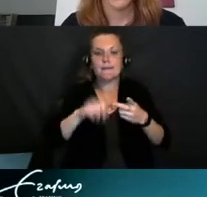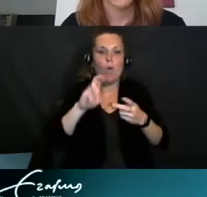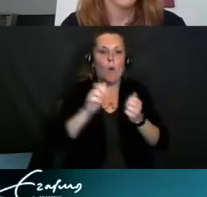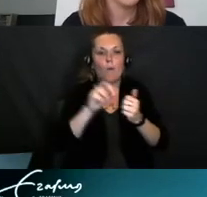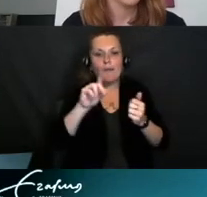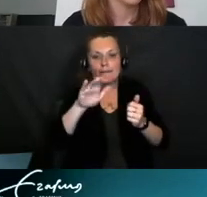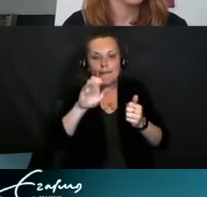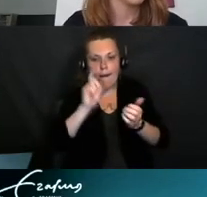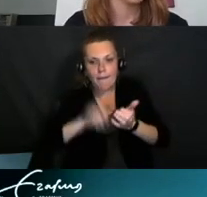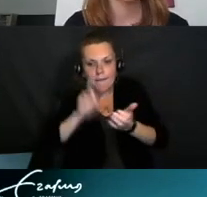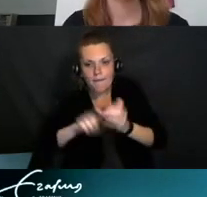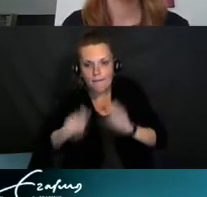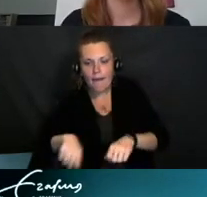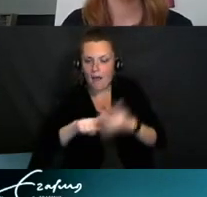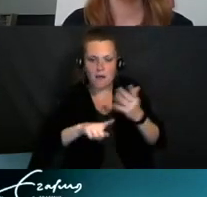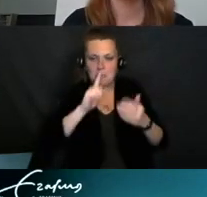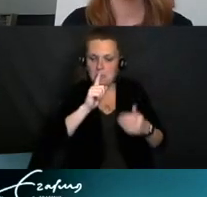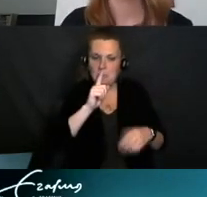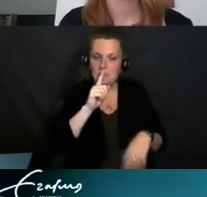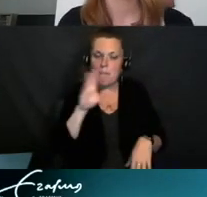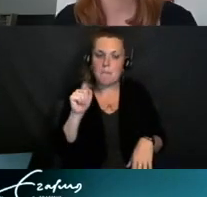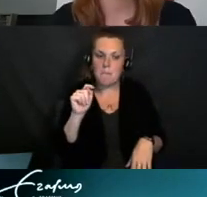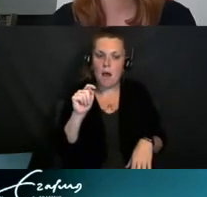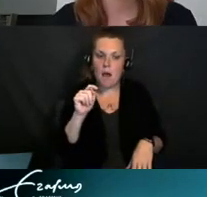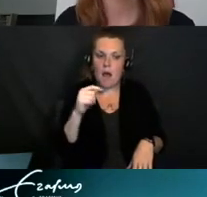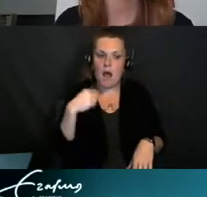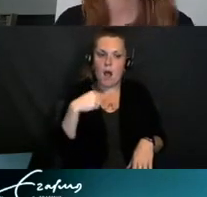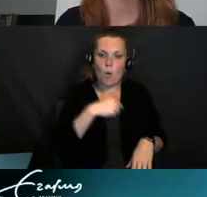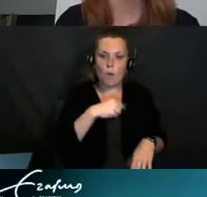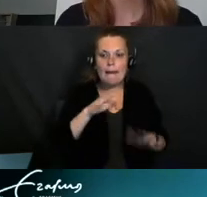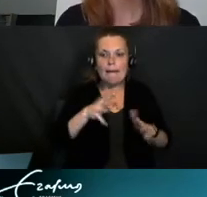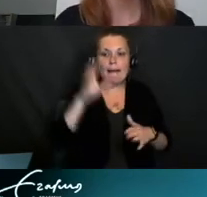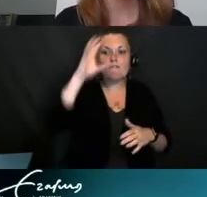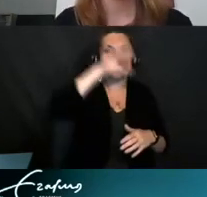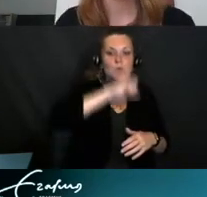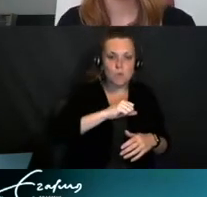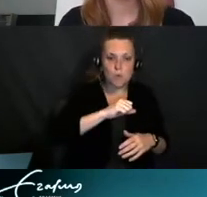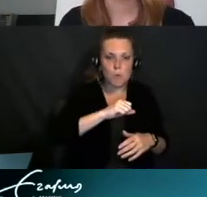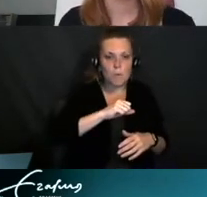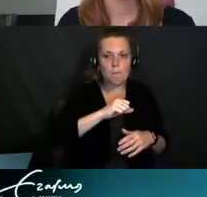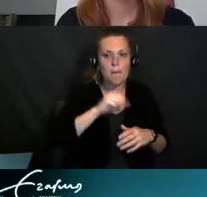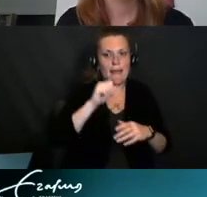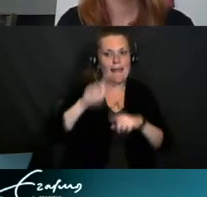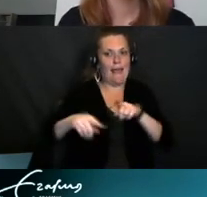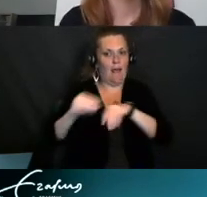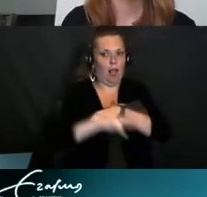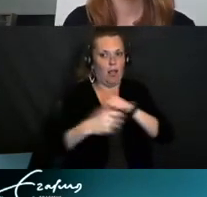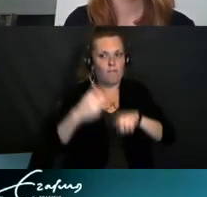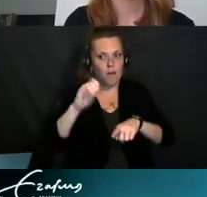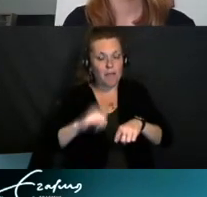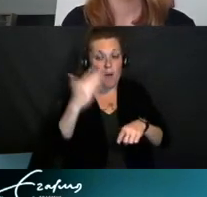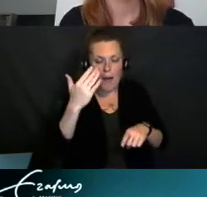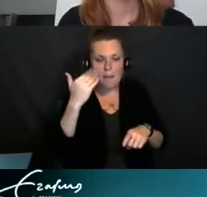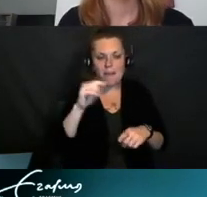but we were kind of assuming it was not, because there was this finger run. It's not